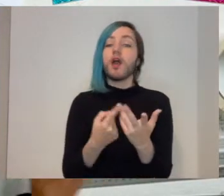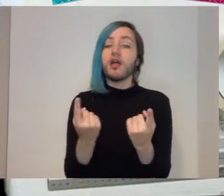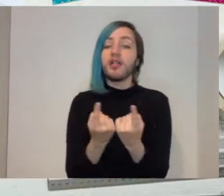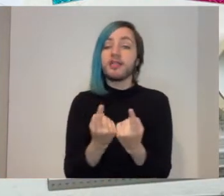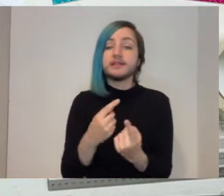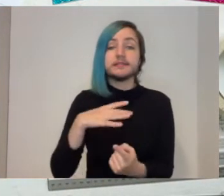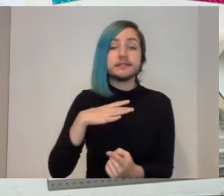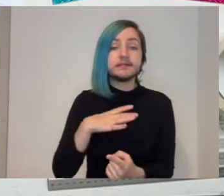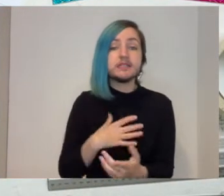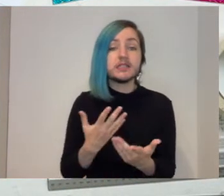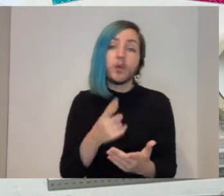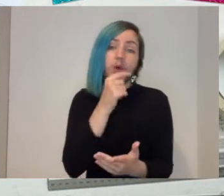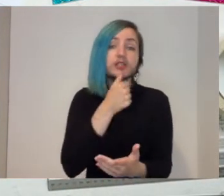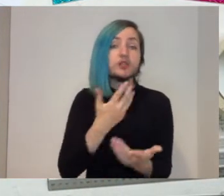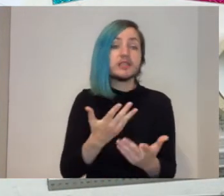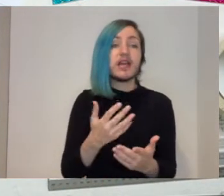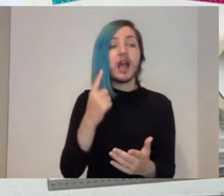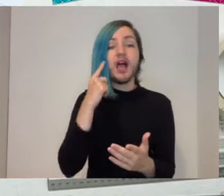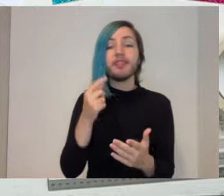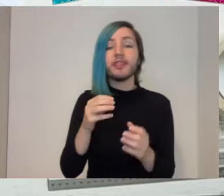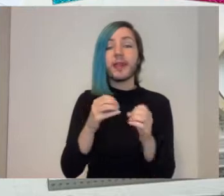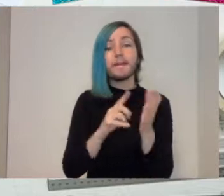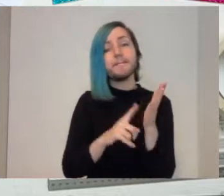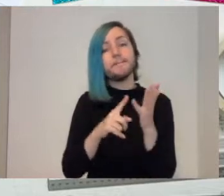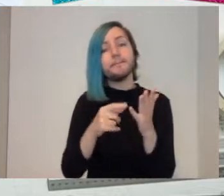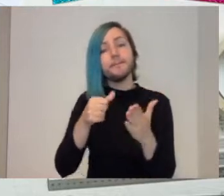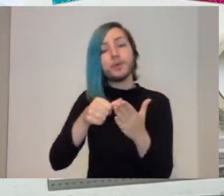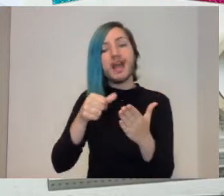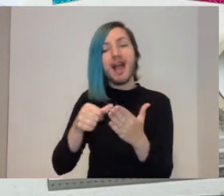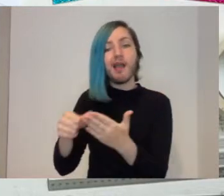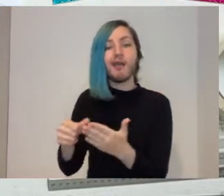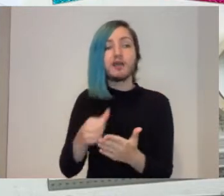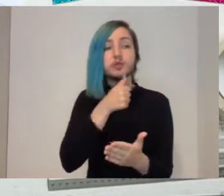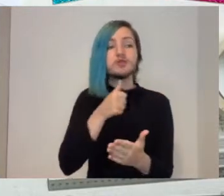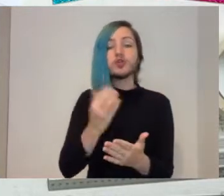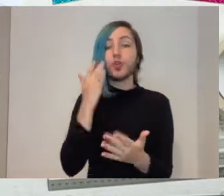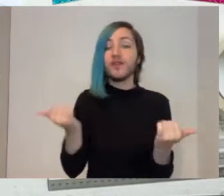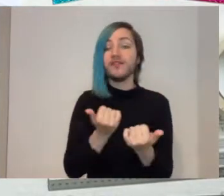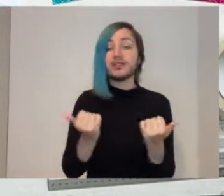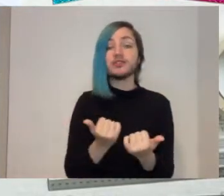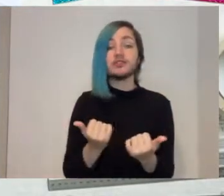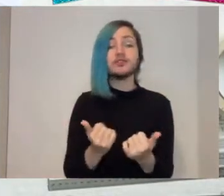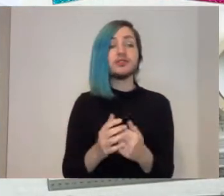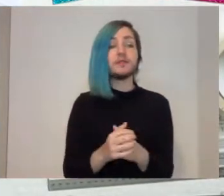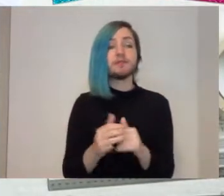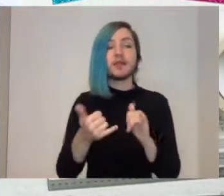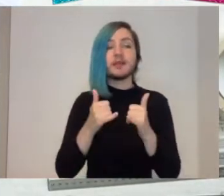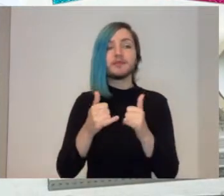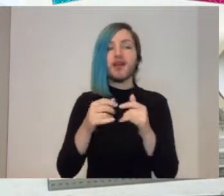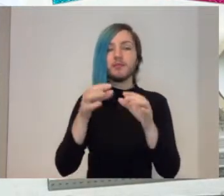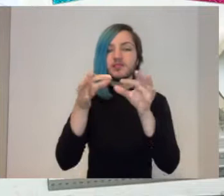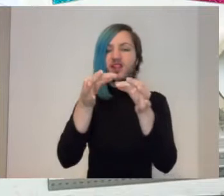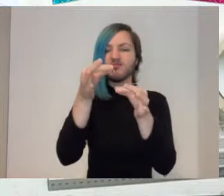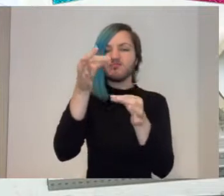for materials, I find blue tack is quite useful for when you've put your weave together. Sometimes the